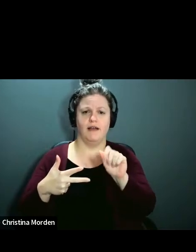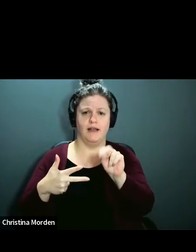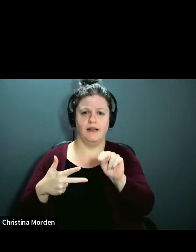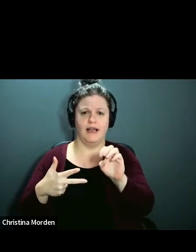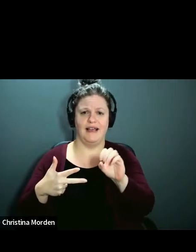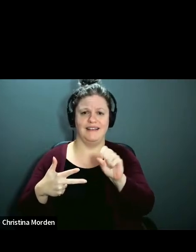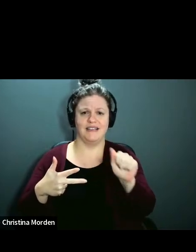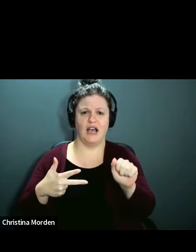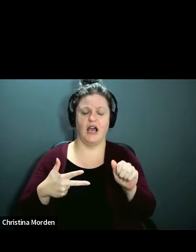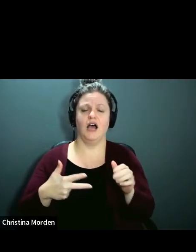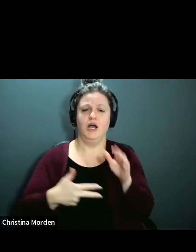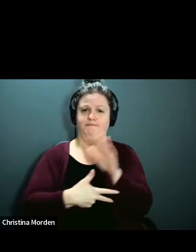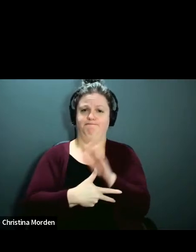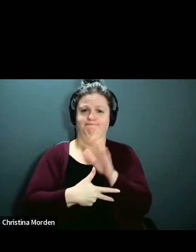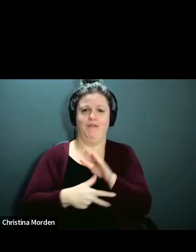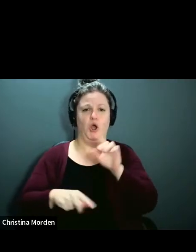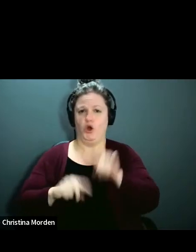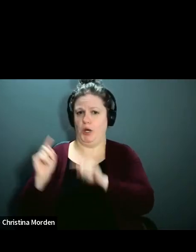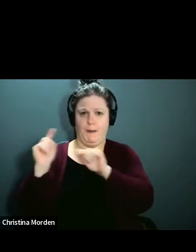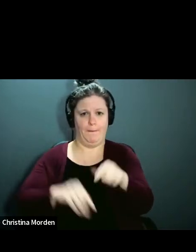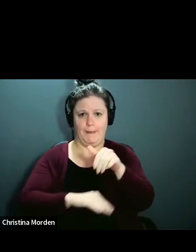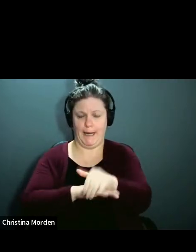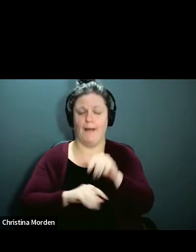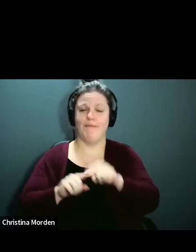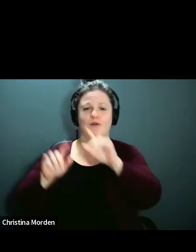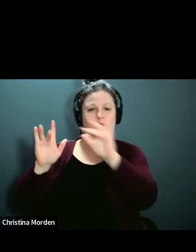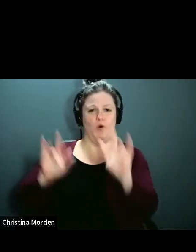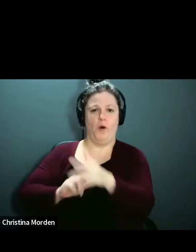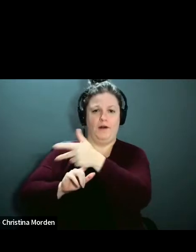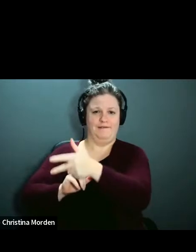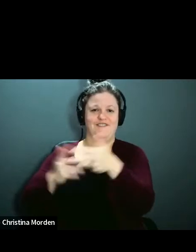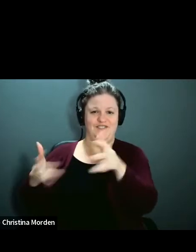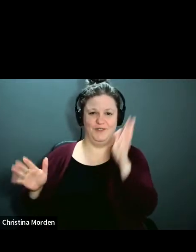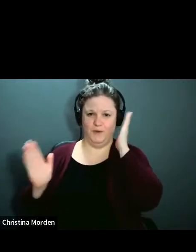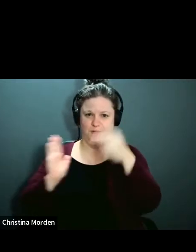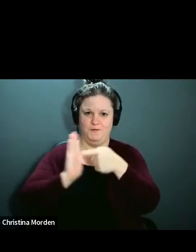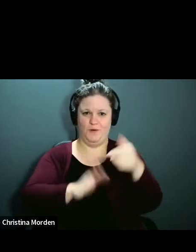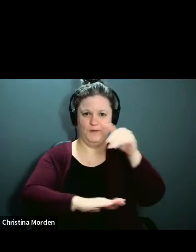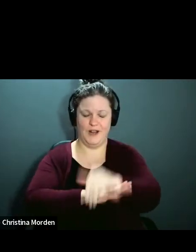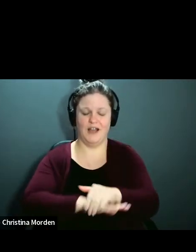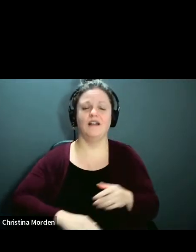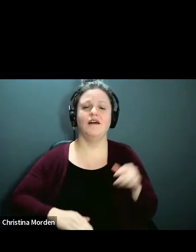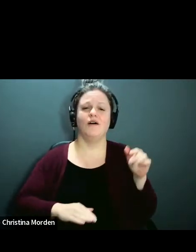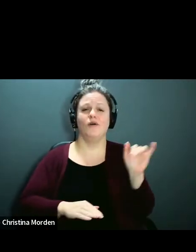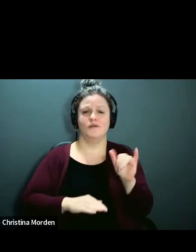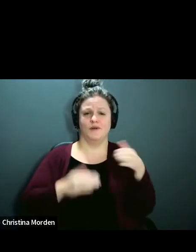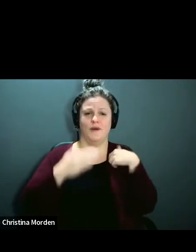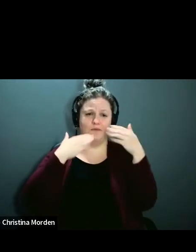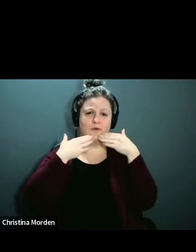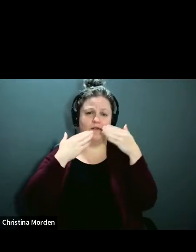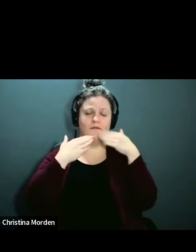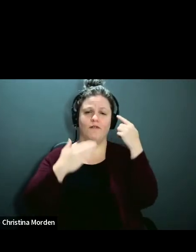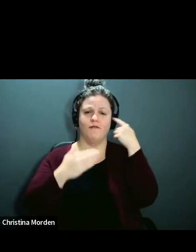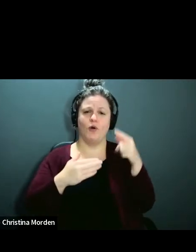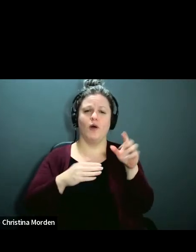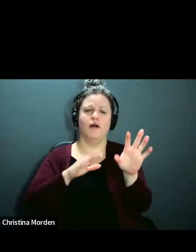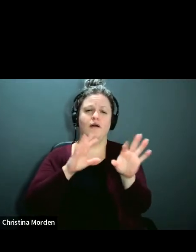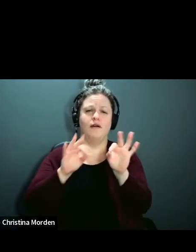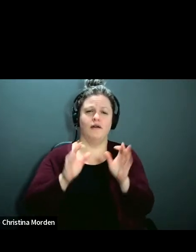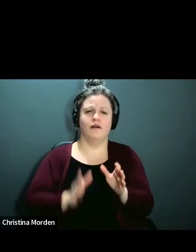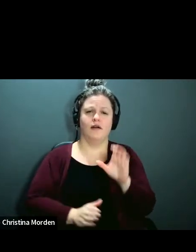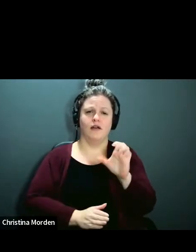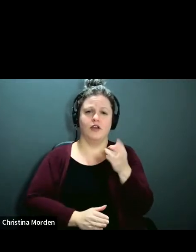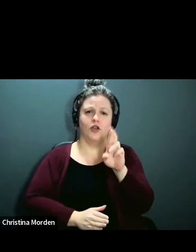his presentation uh prior for us and I am especially grateful to our curator Abigail ald for organizing this